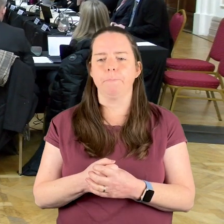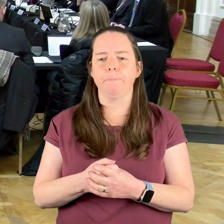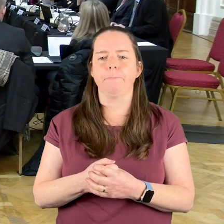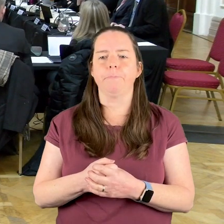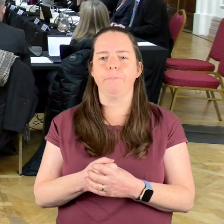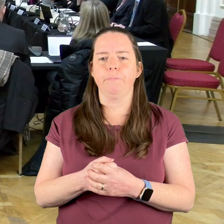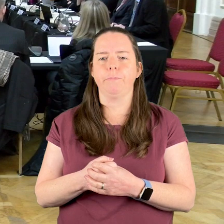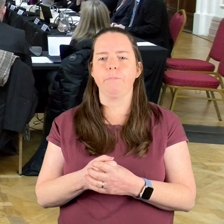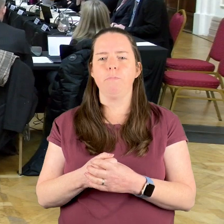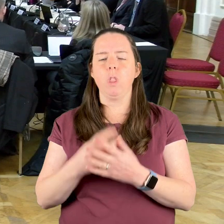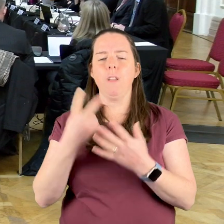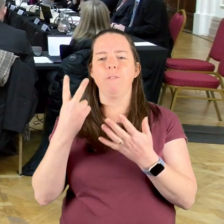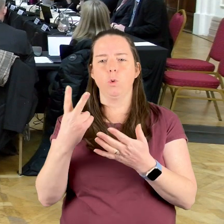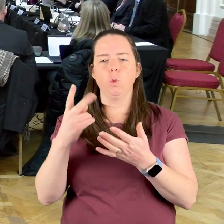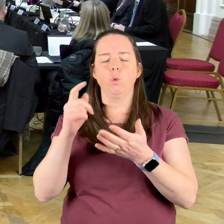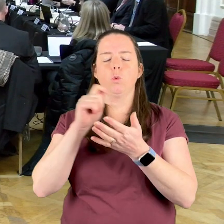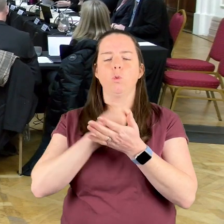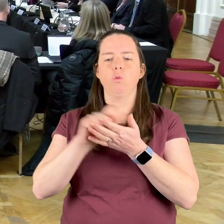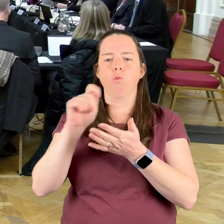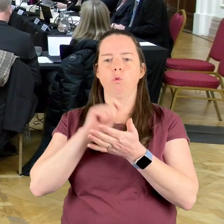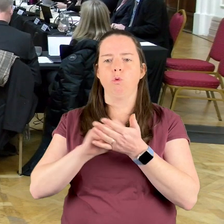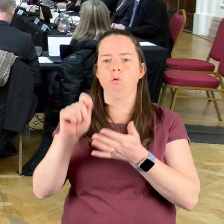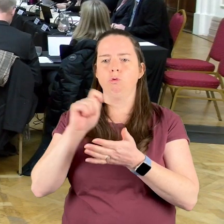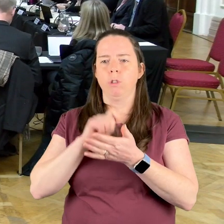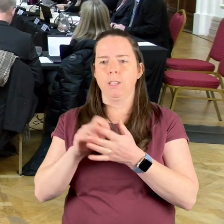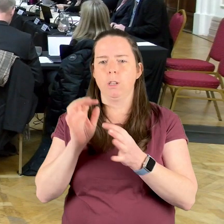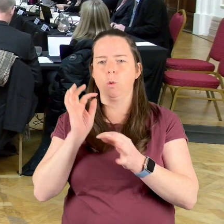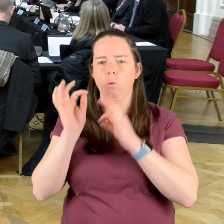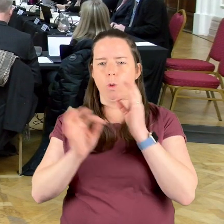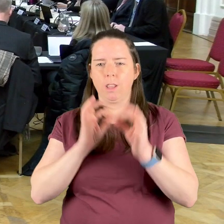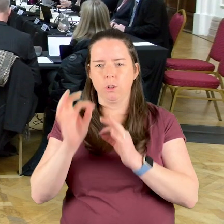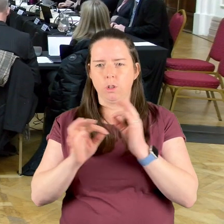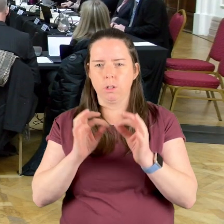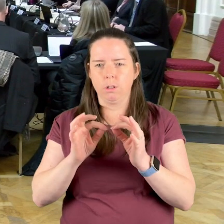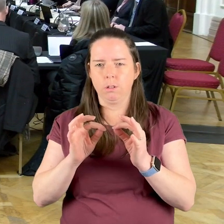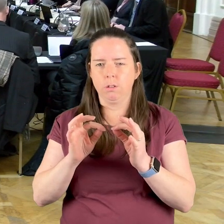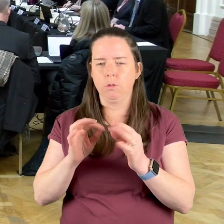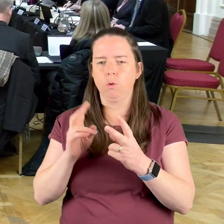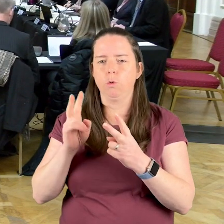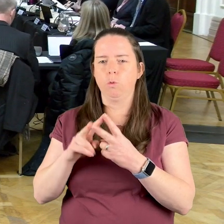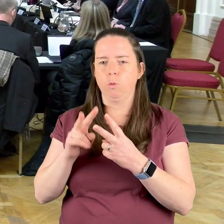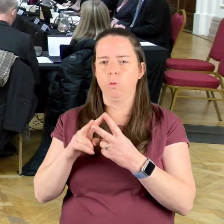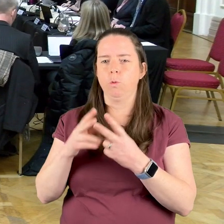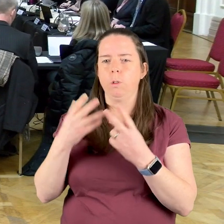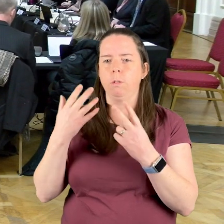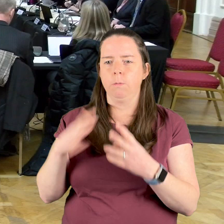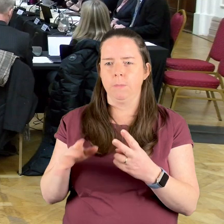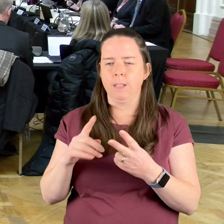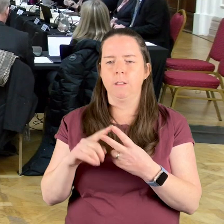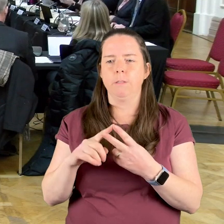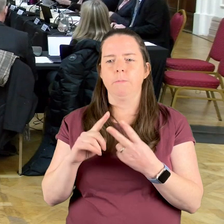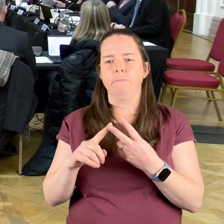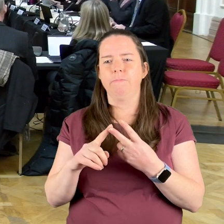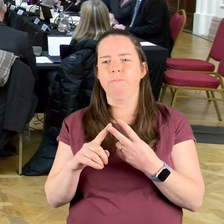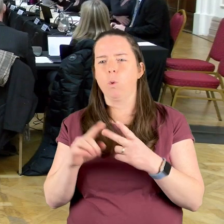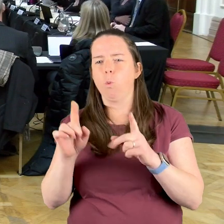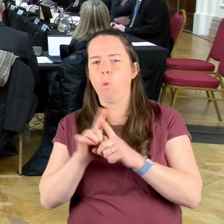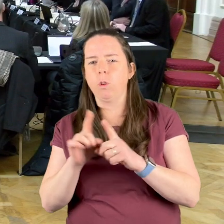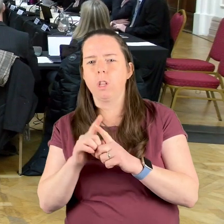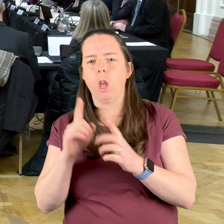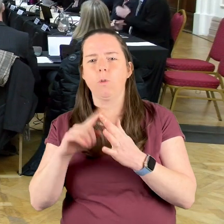and take public questions. So I have had two